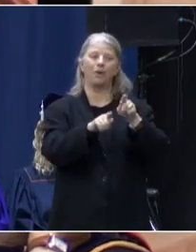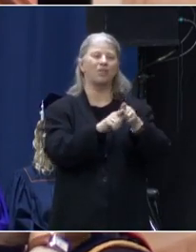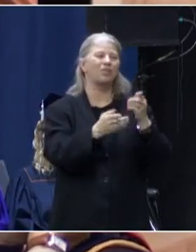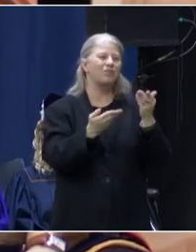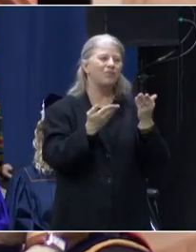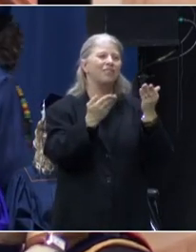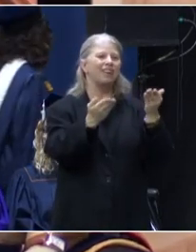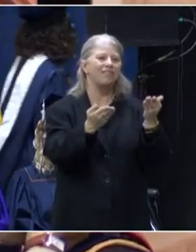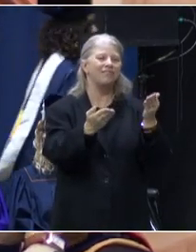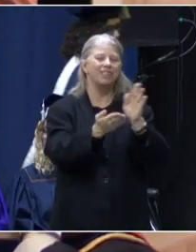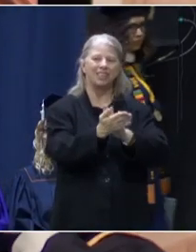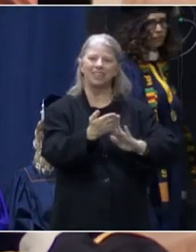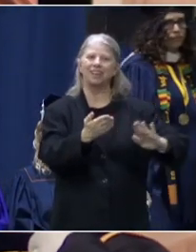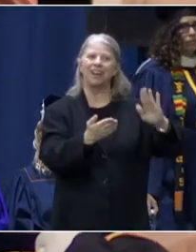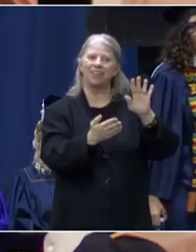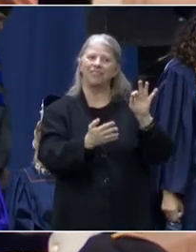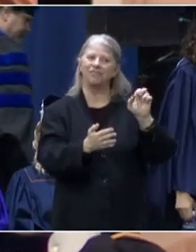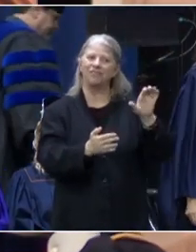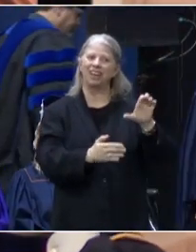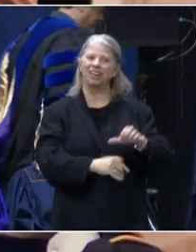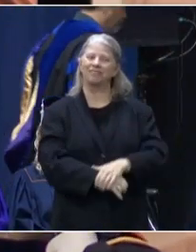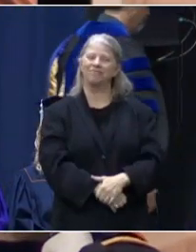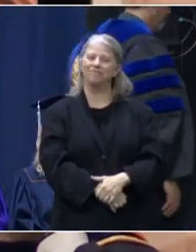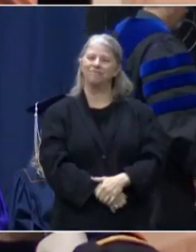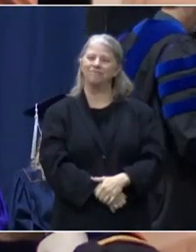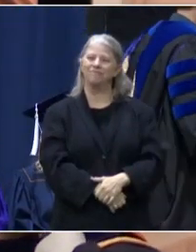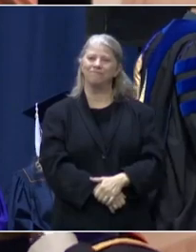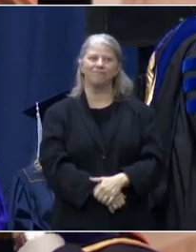recommended by their college's faculty.